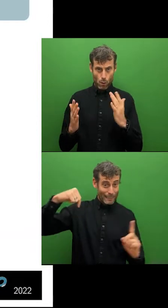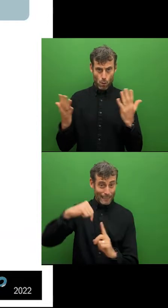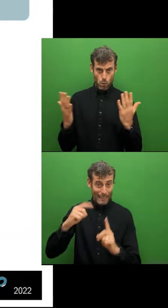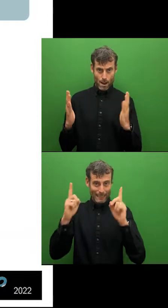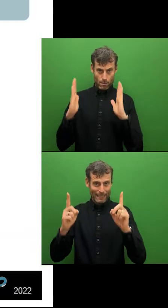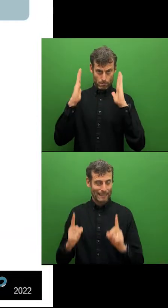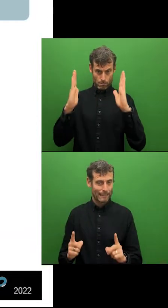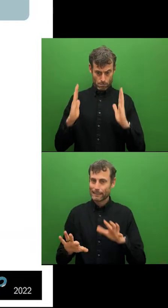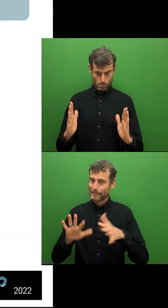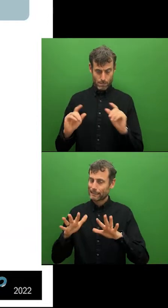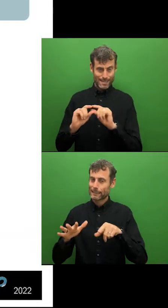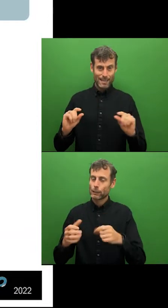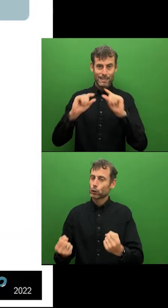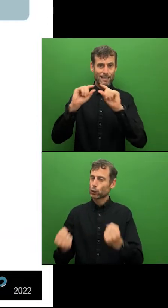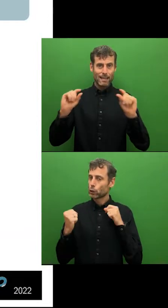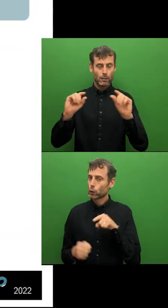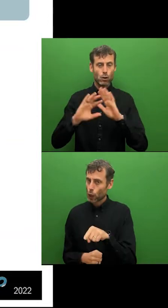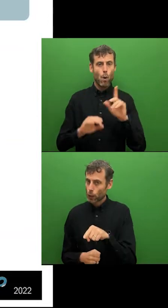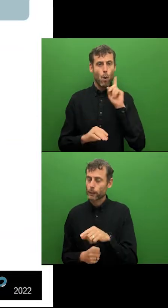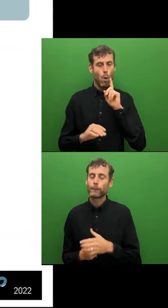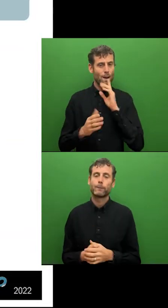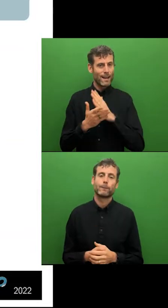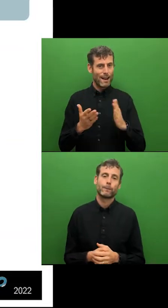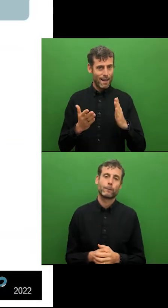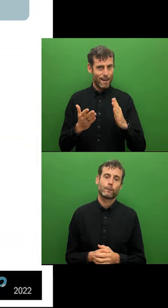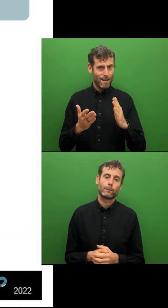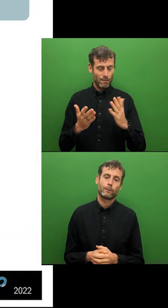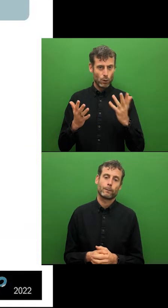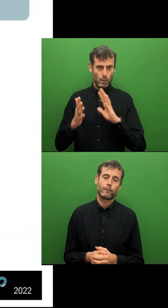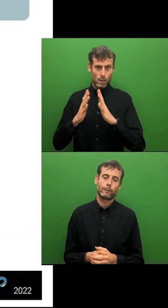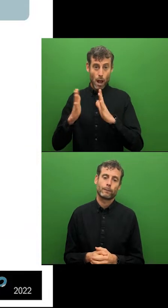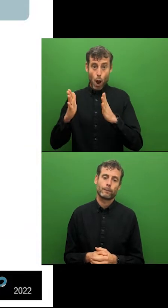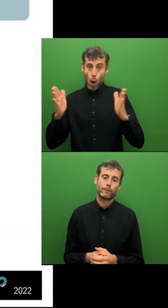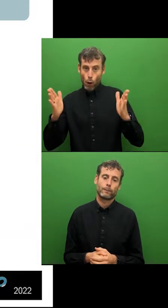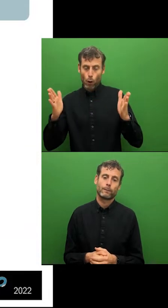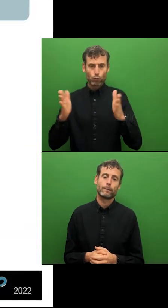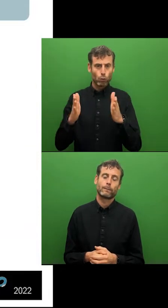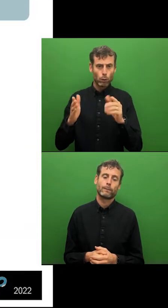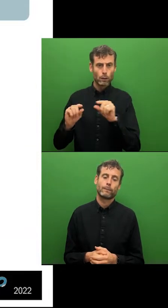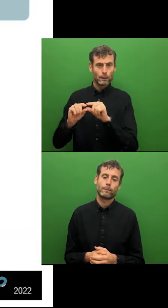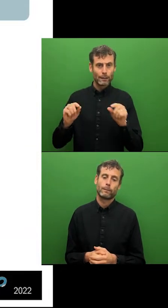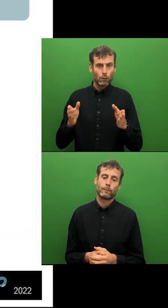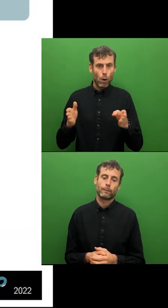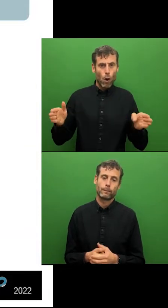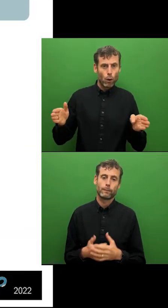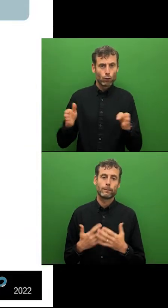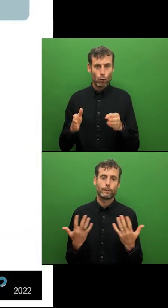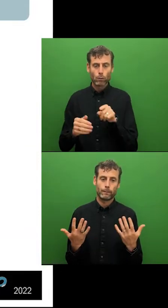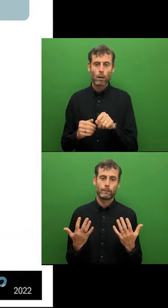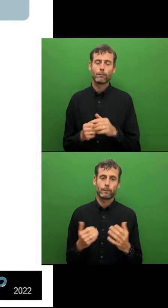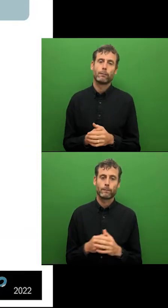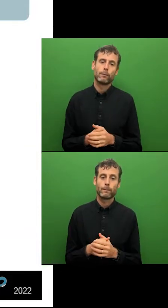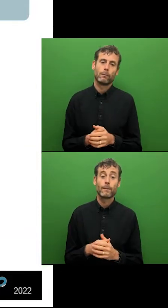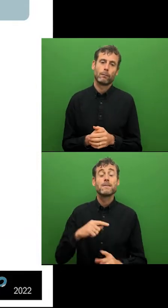trying to construct similar sentence-level pairs between sign language video and subtitle text for sign language